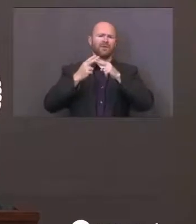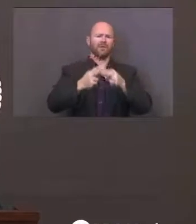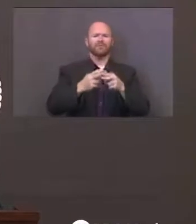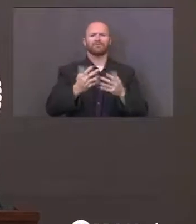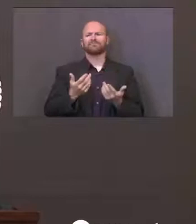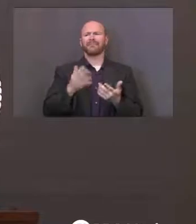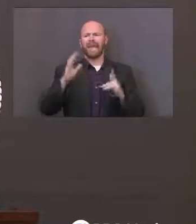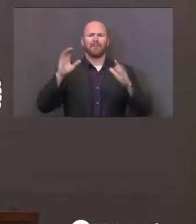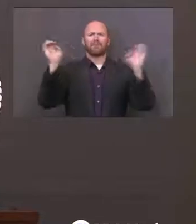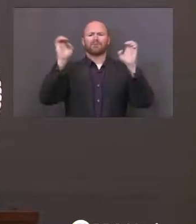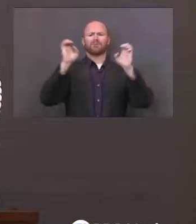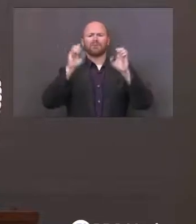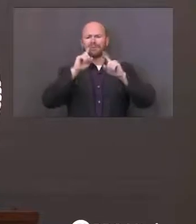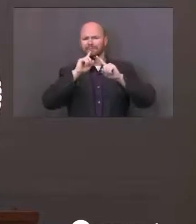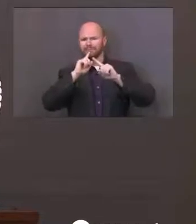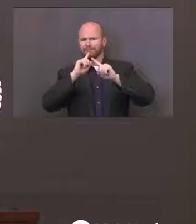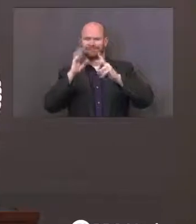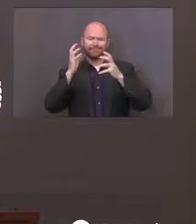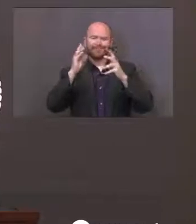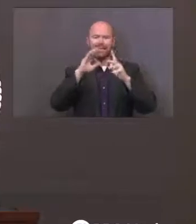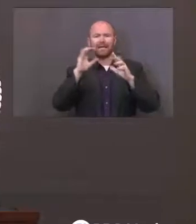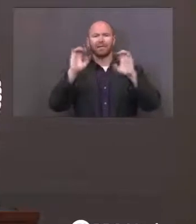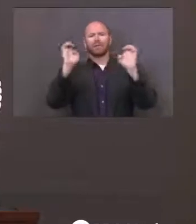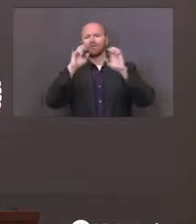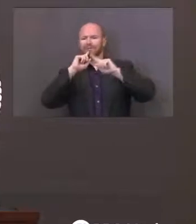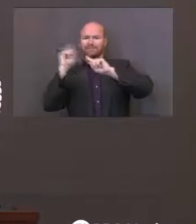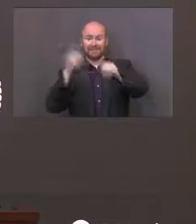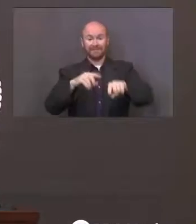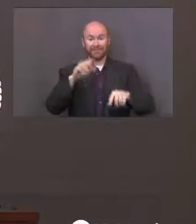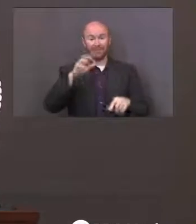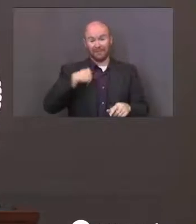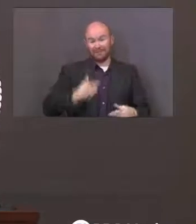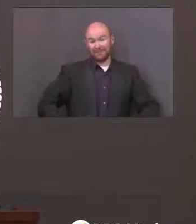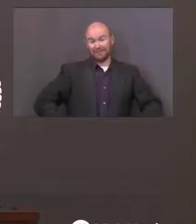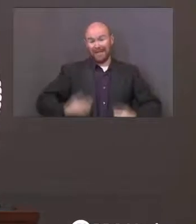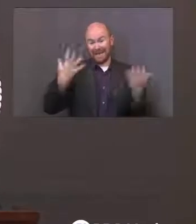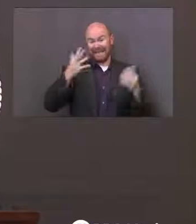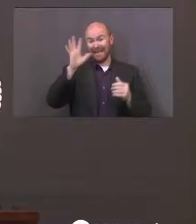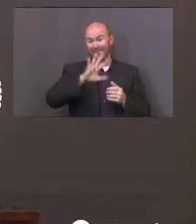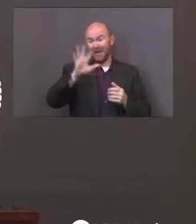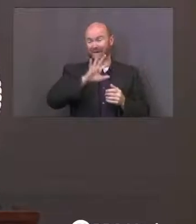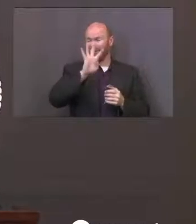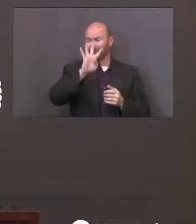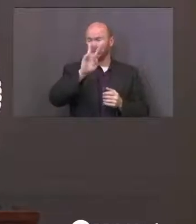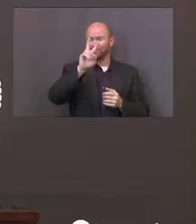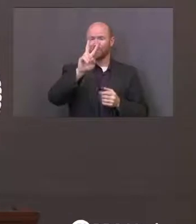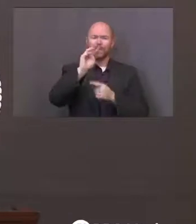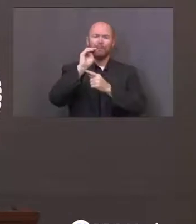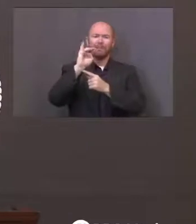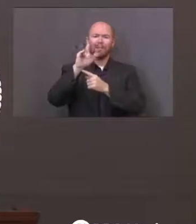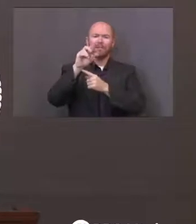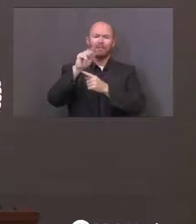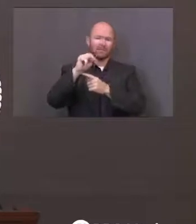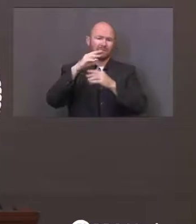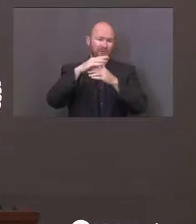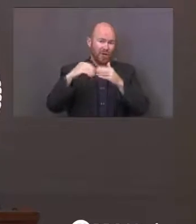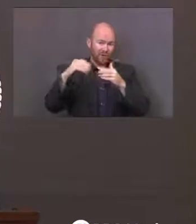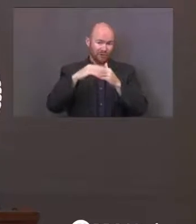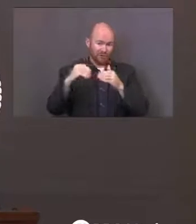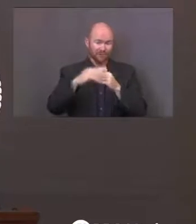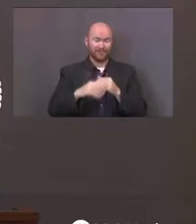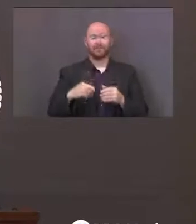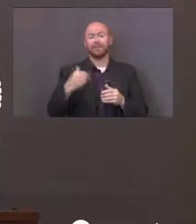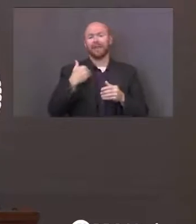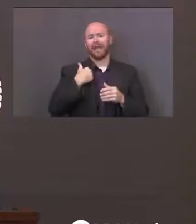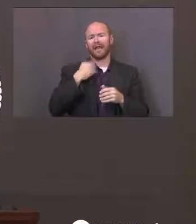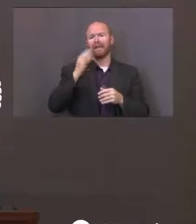$42 million on PPE equipment for our medical people and for others. We have orders of $44 million